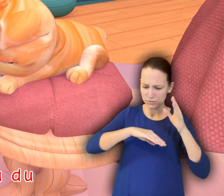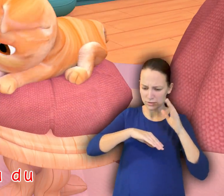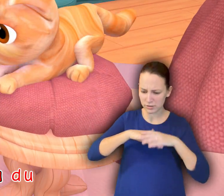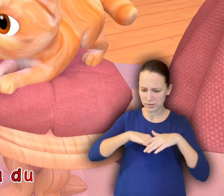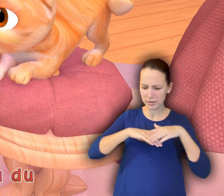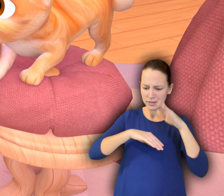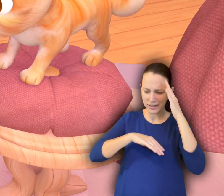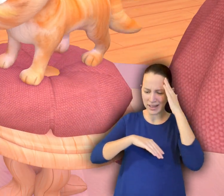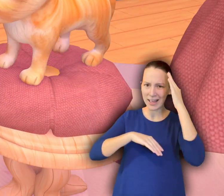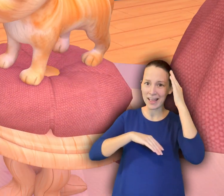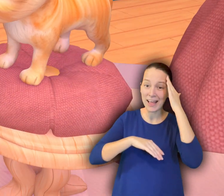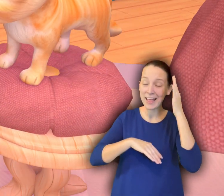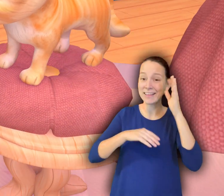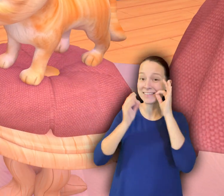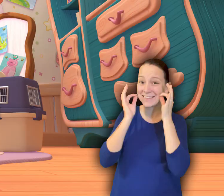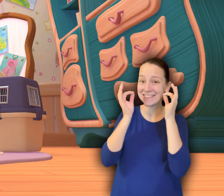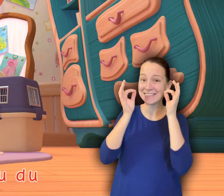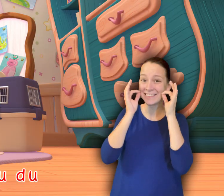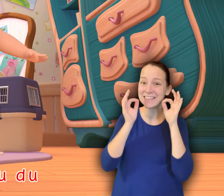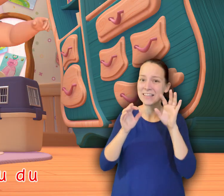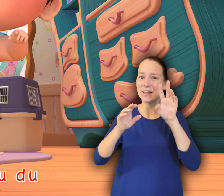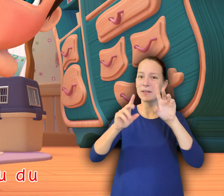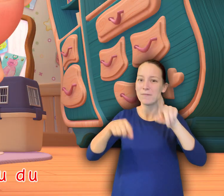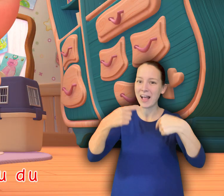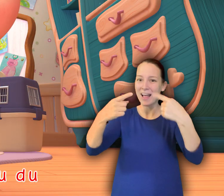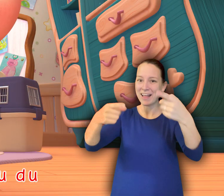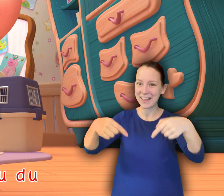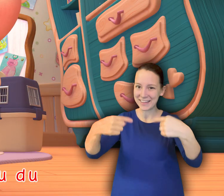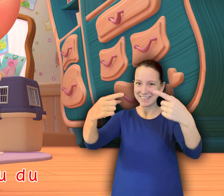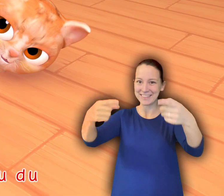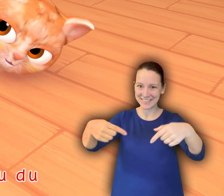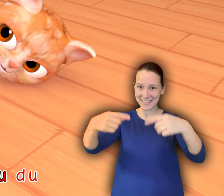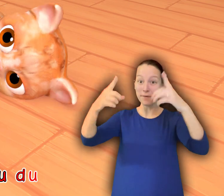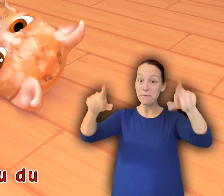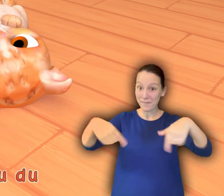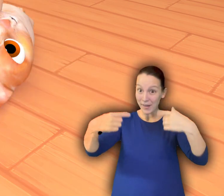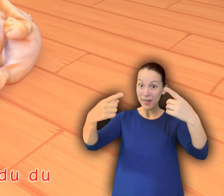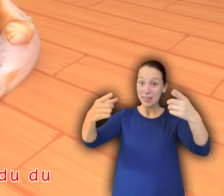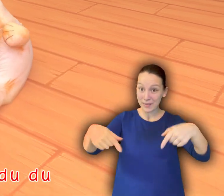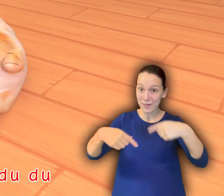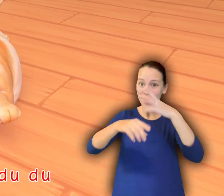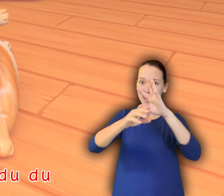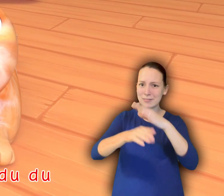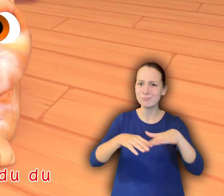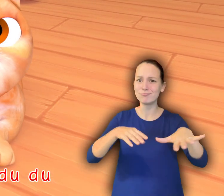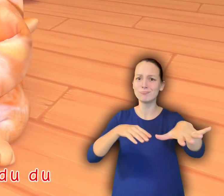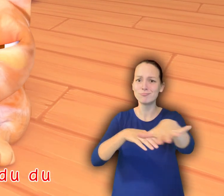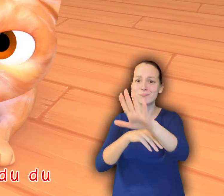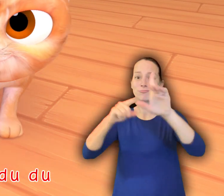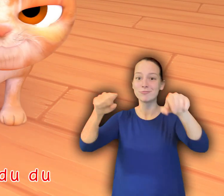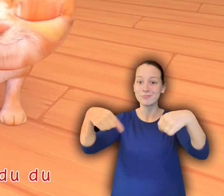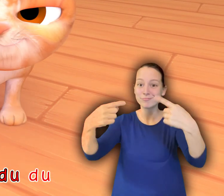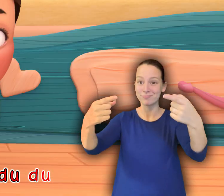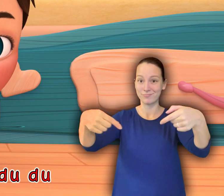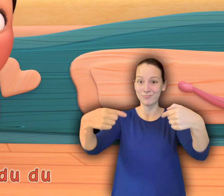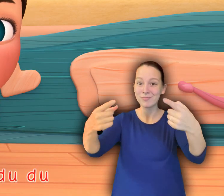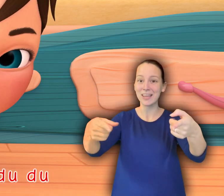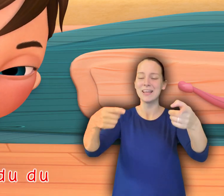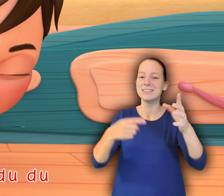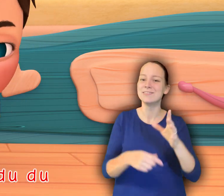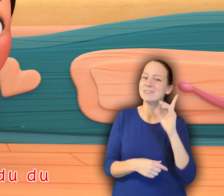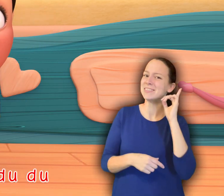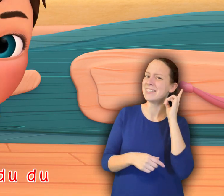hat kitty cat roll around on the ground